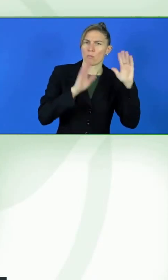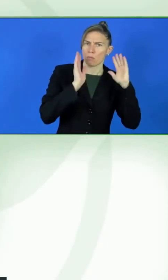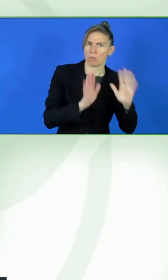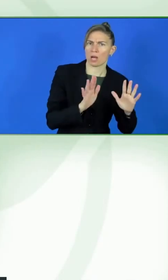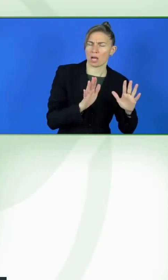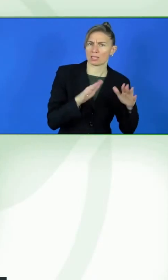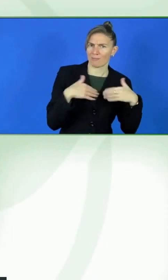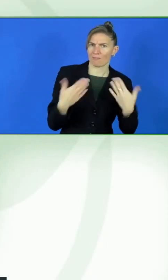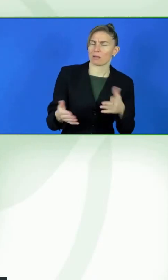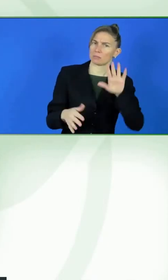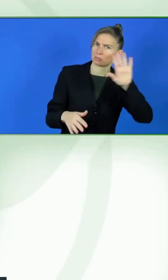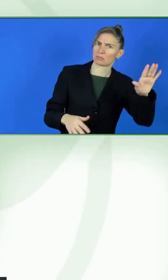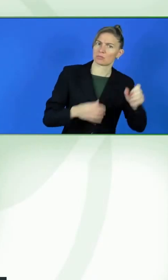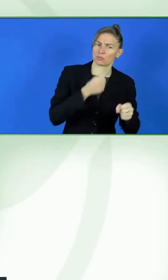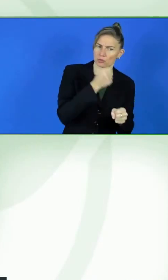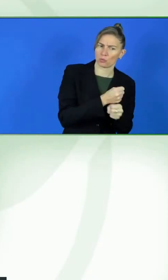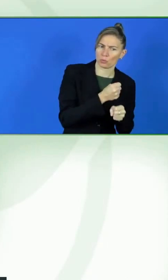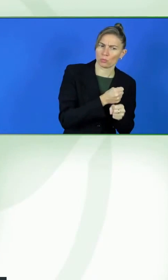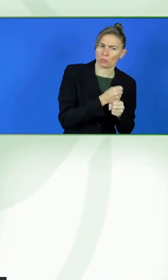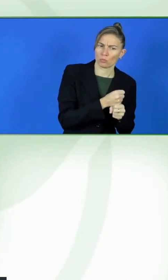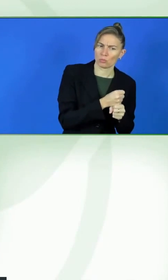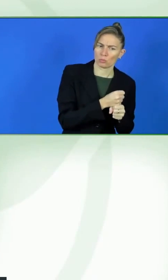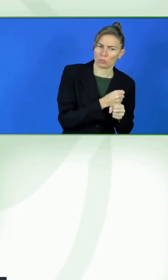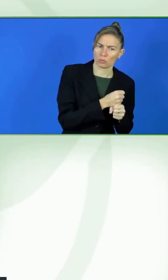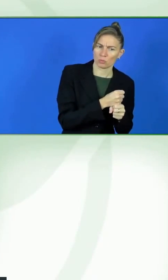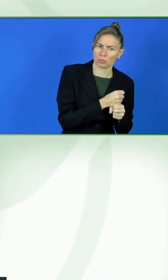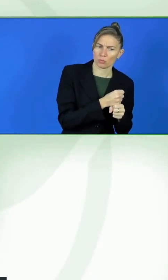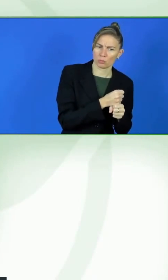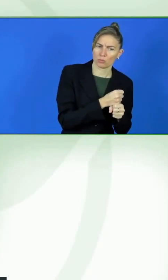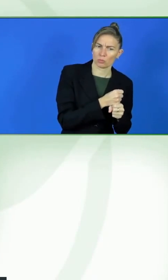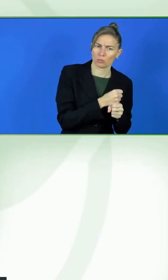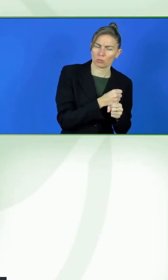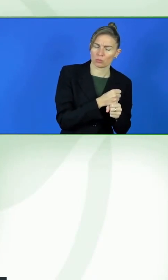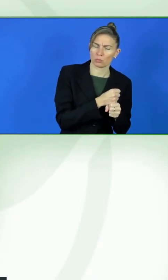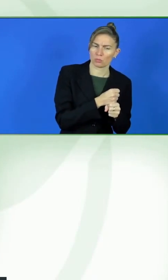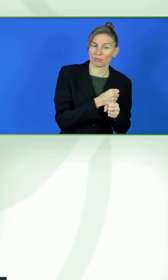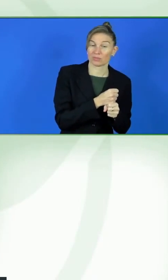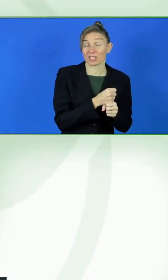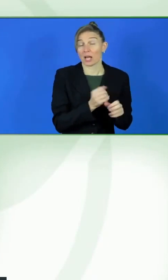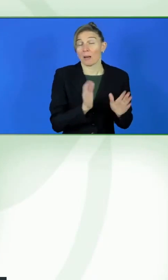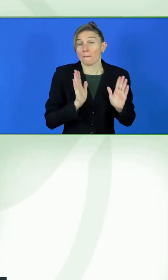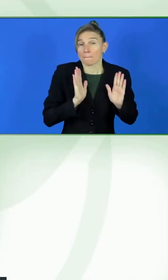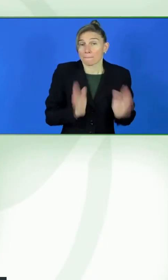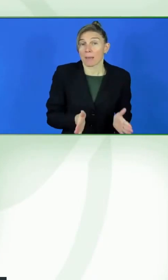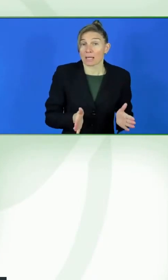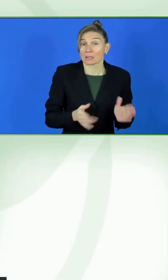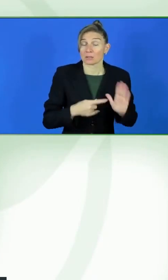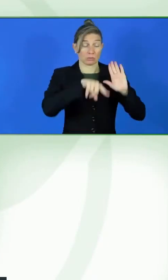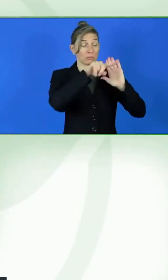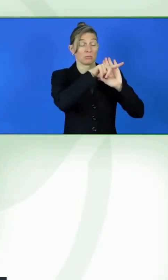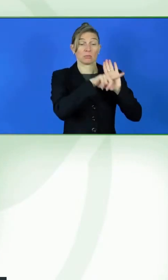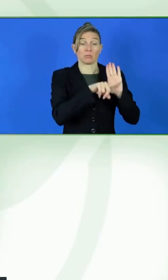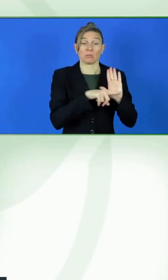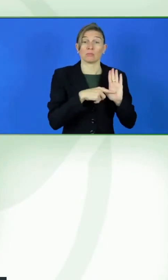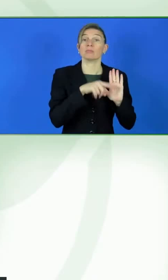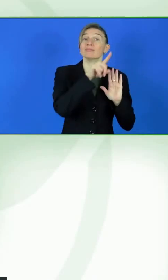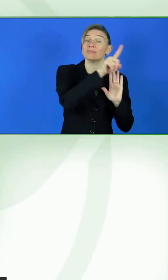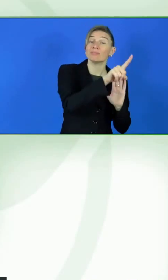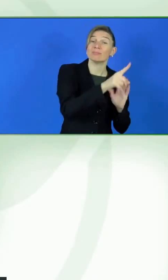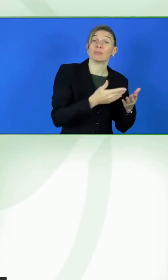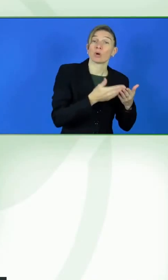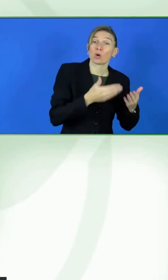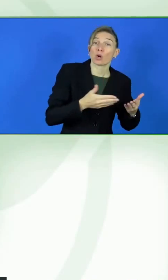so to speak. It should be mandatory, actually it is, for them to have their goods and services available